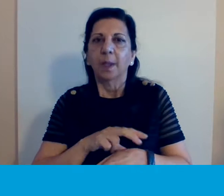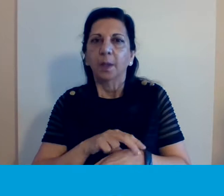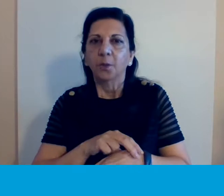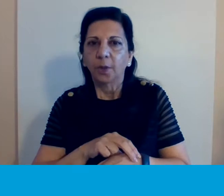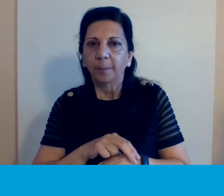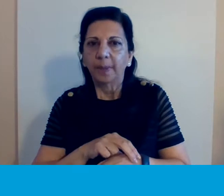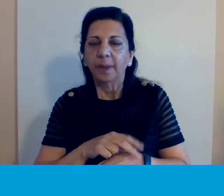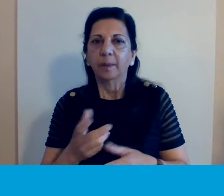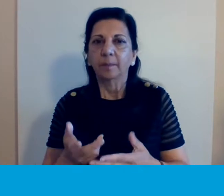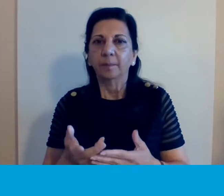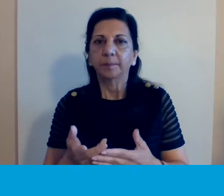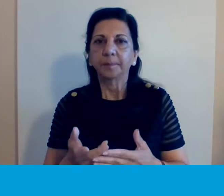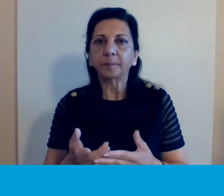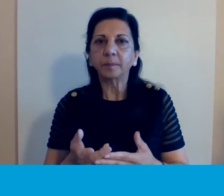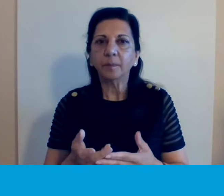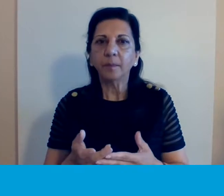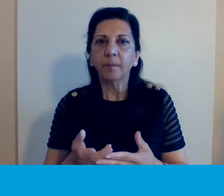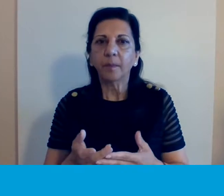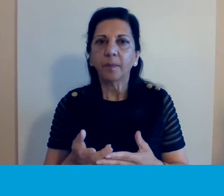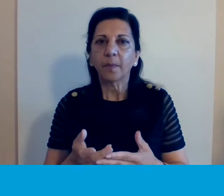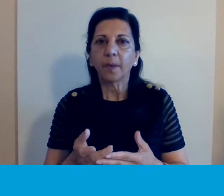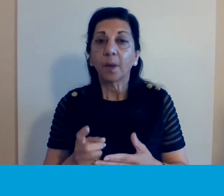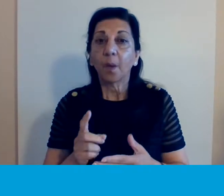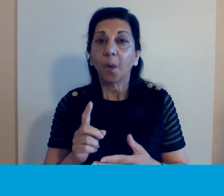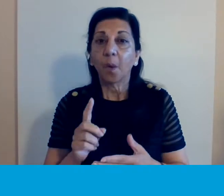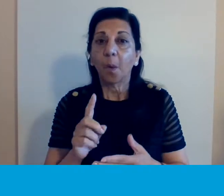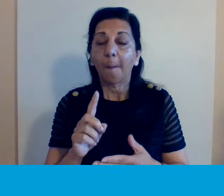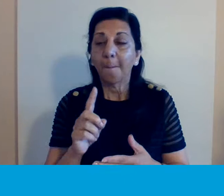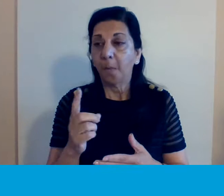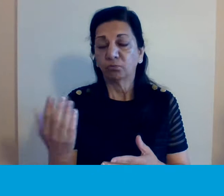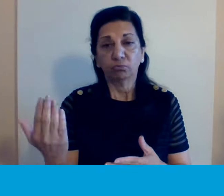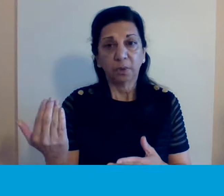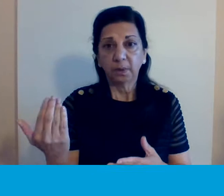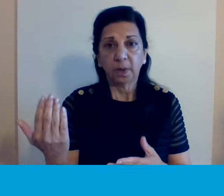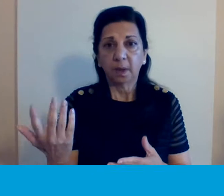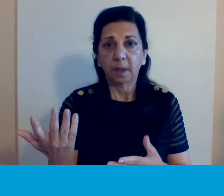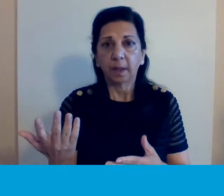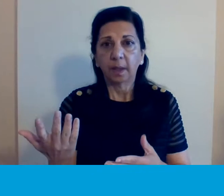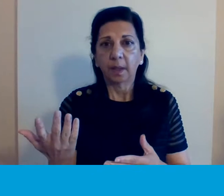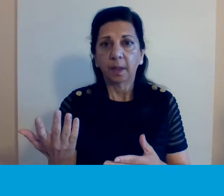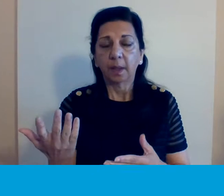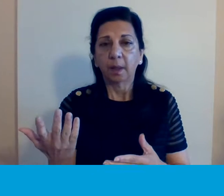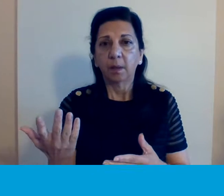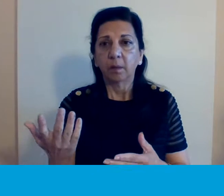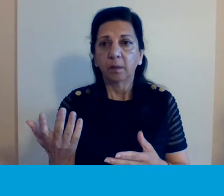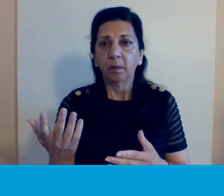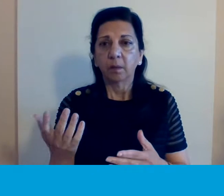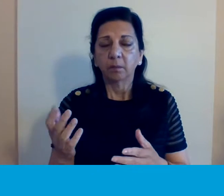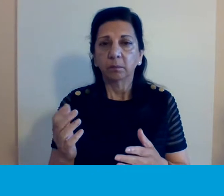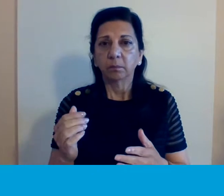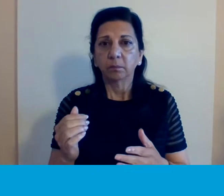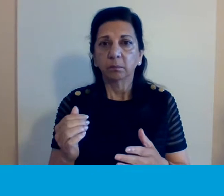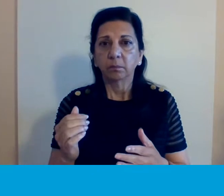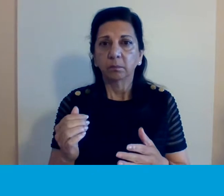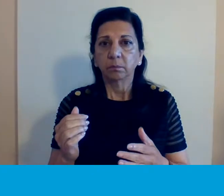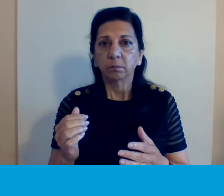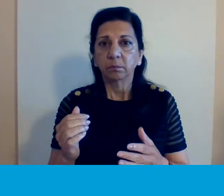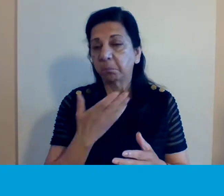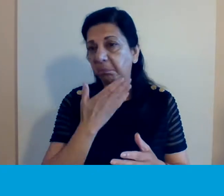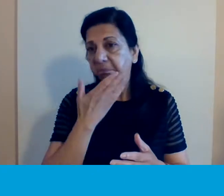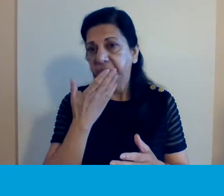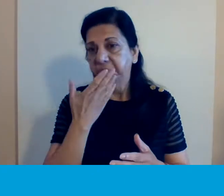feedback around there being any issues currently in certainly primary care are reporting to us